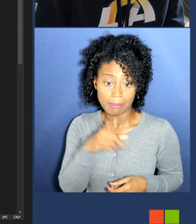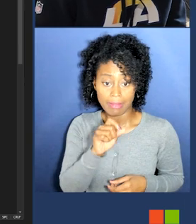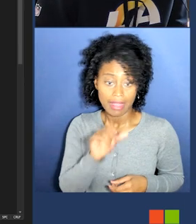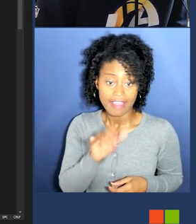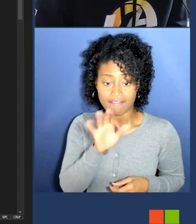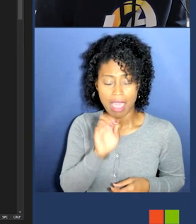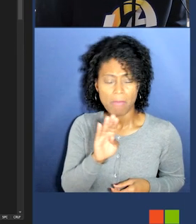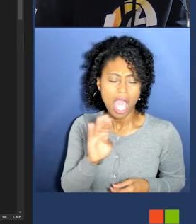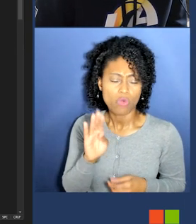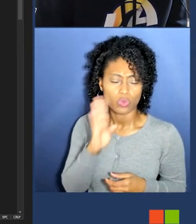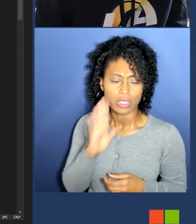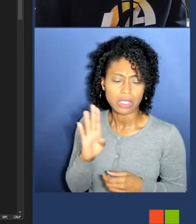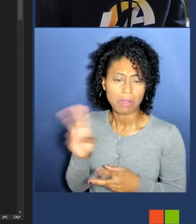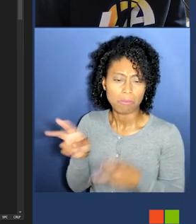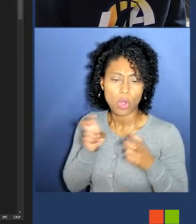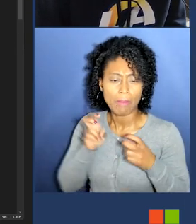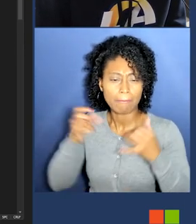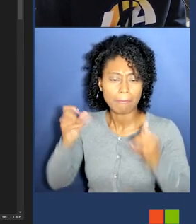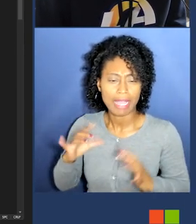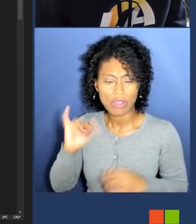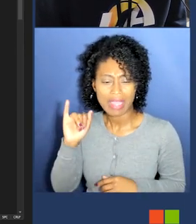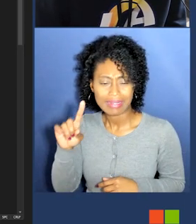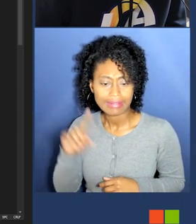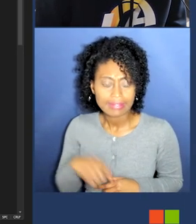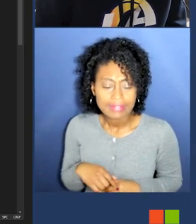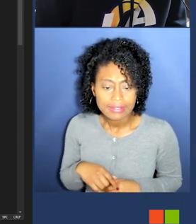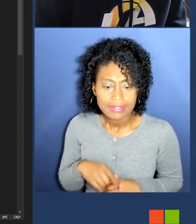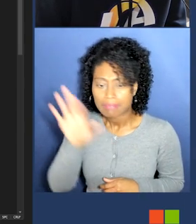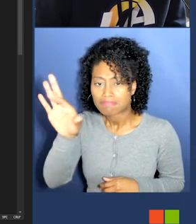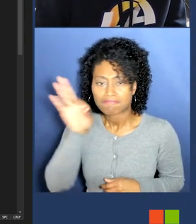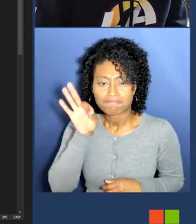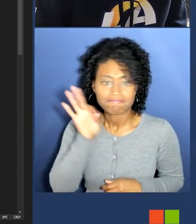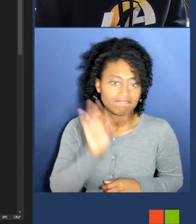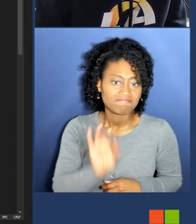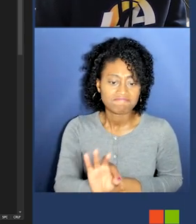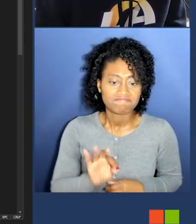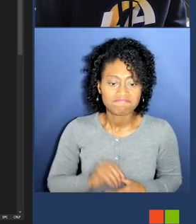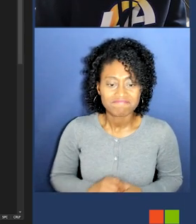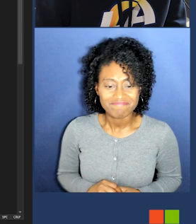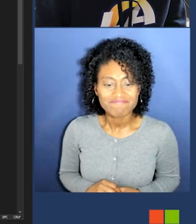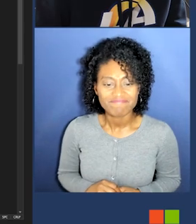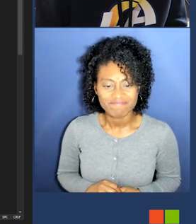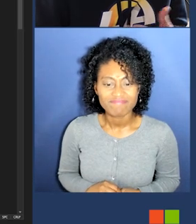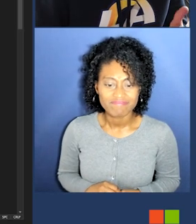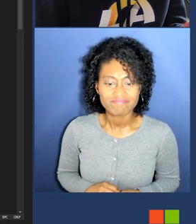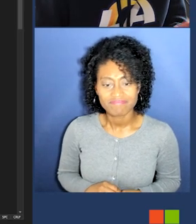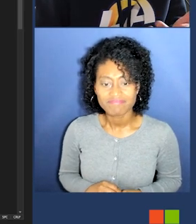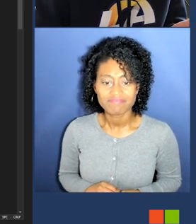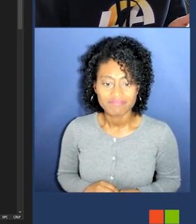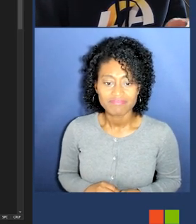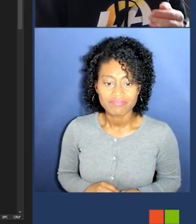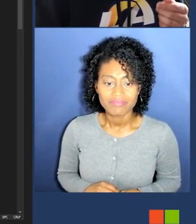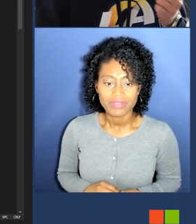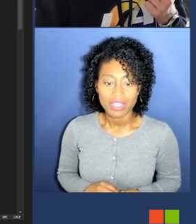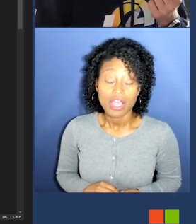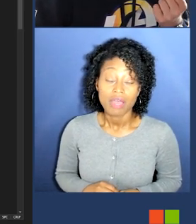ID. We just grab a random one from the ID list here, predefined ones. So we have